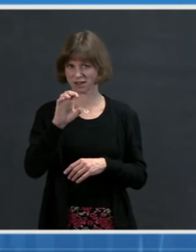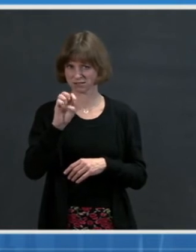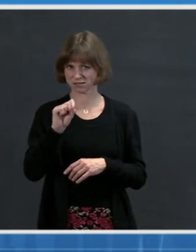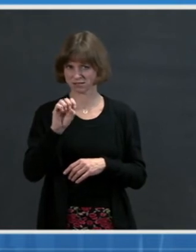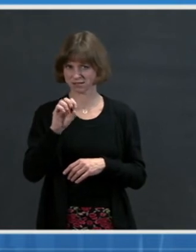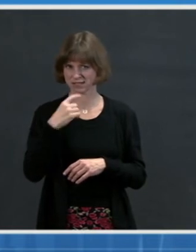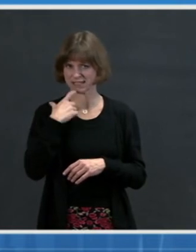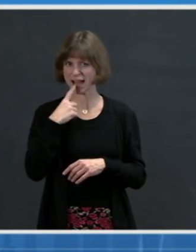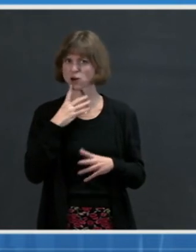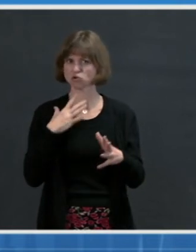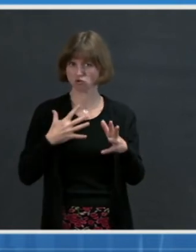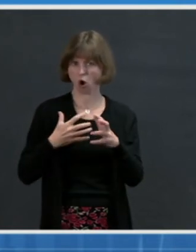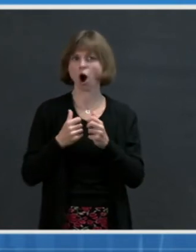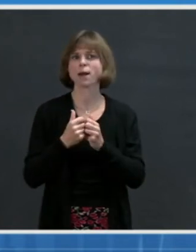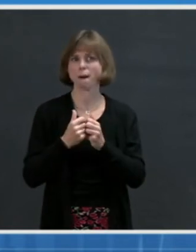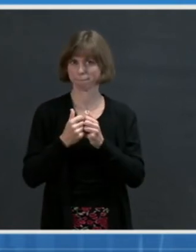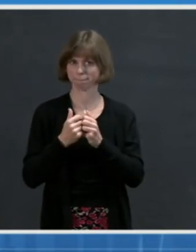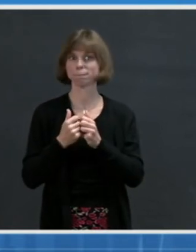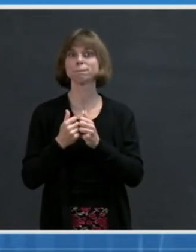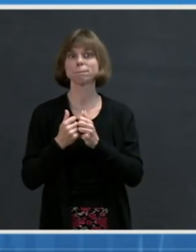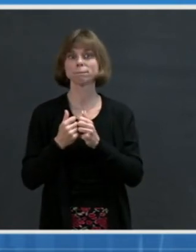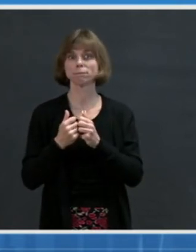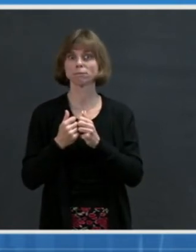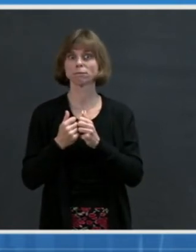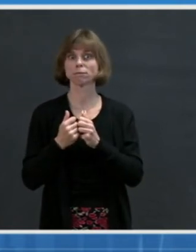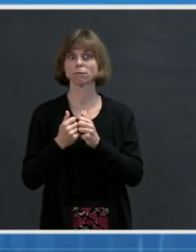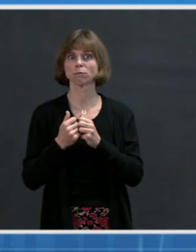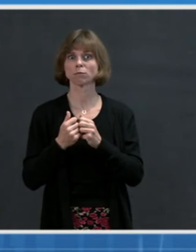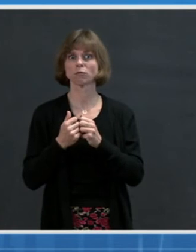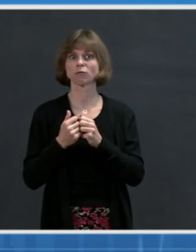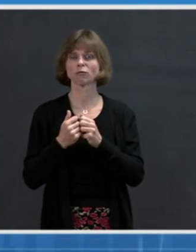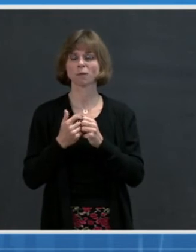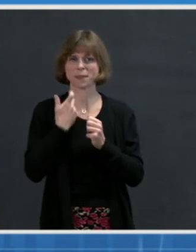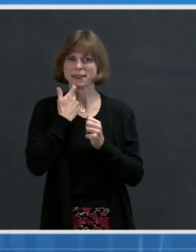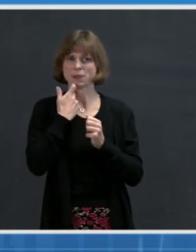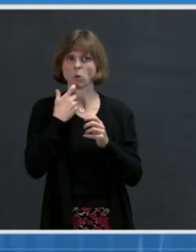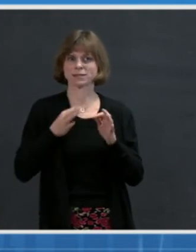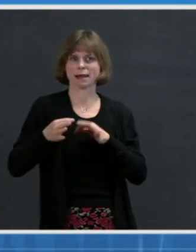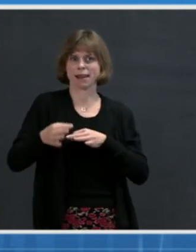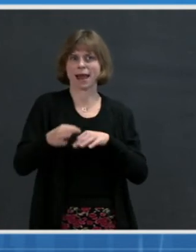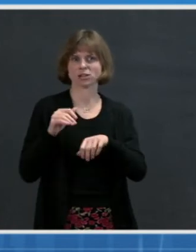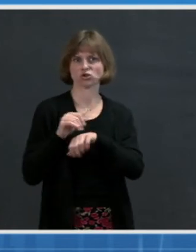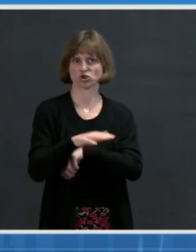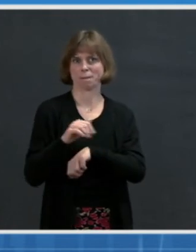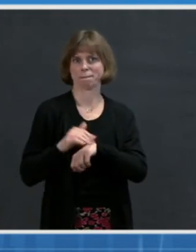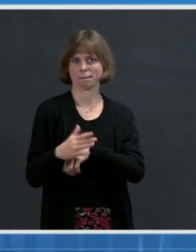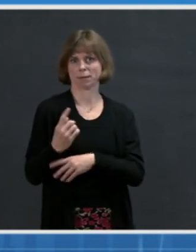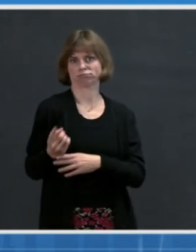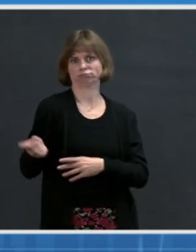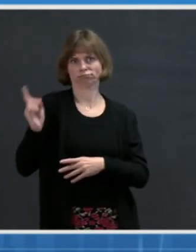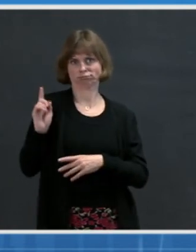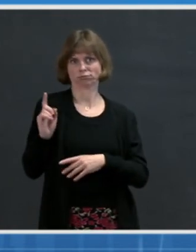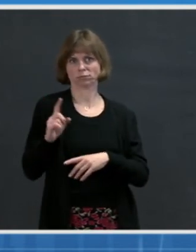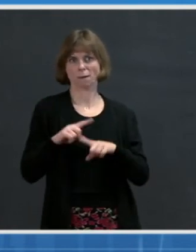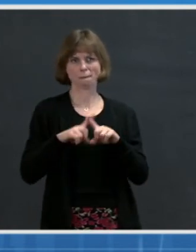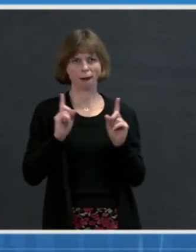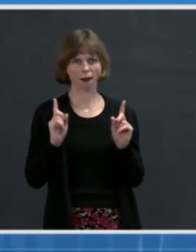from weather-related delays on shipping. However, if we look at the CDC